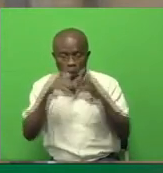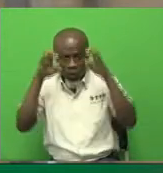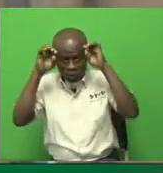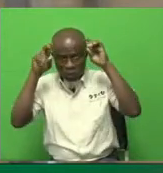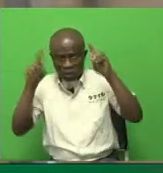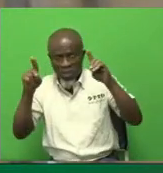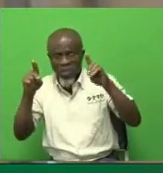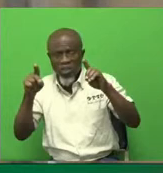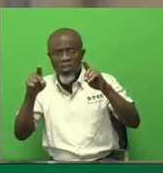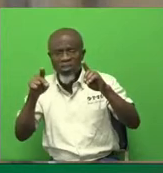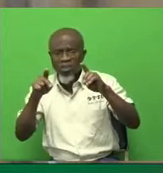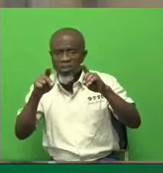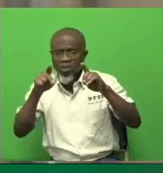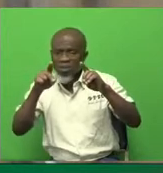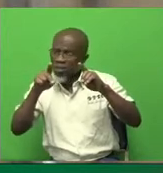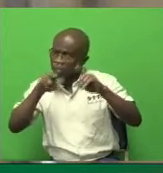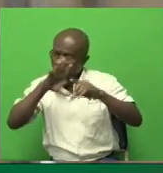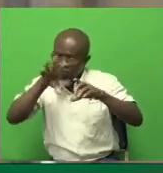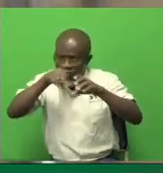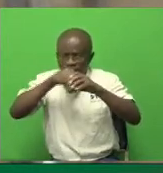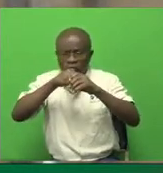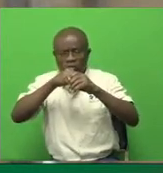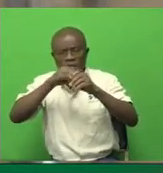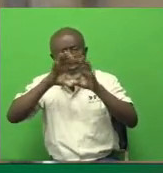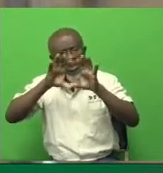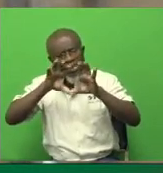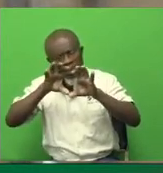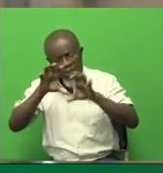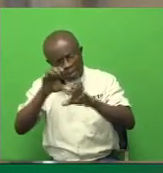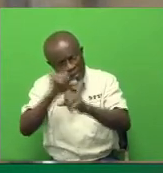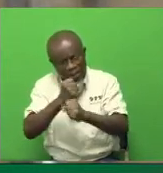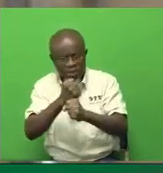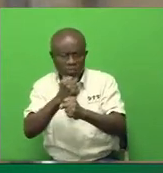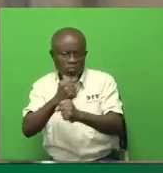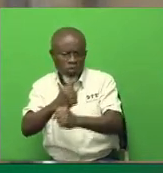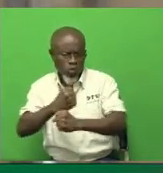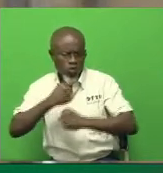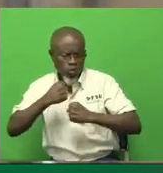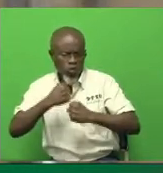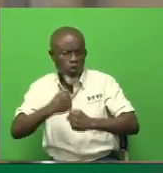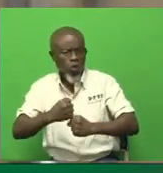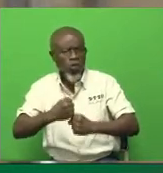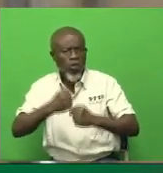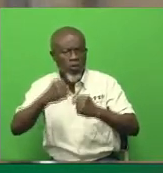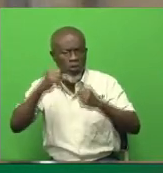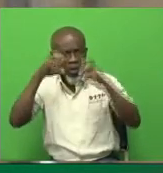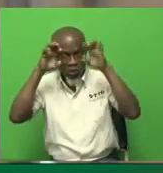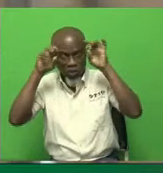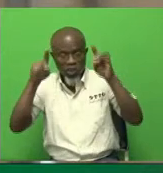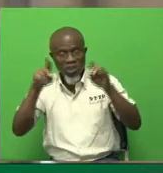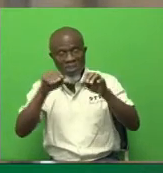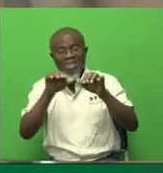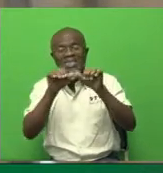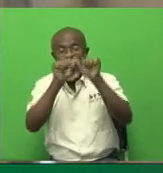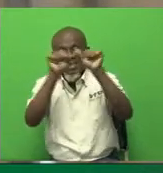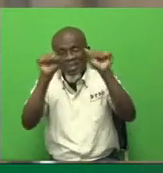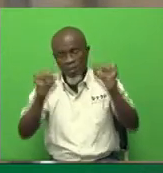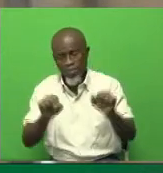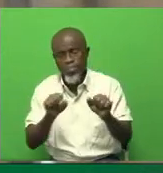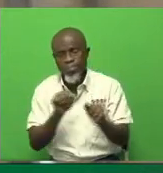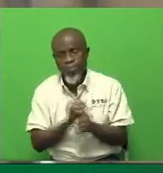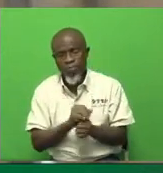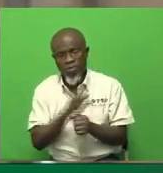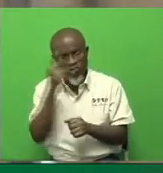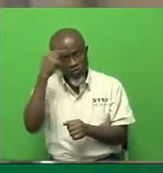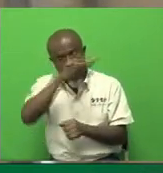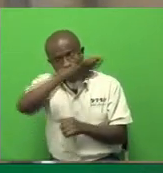resilience and that means that they are now building out e-classroom systems school learning management systems for all of